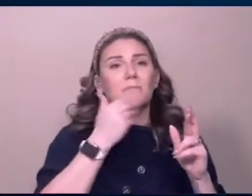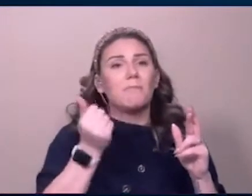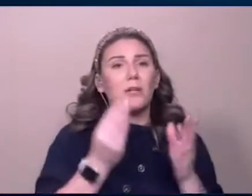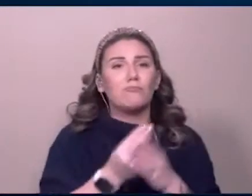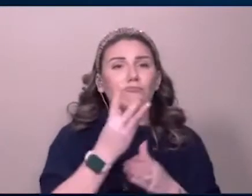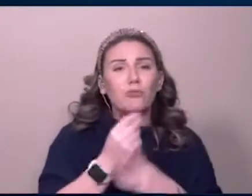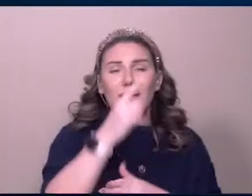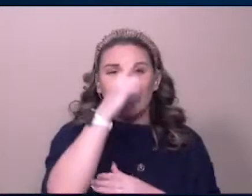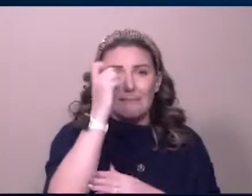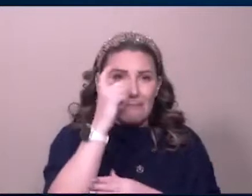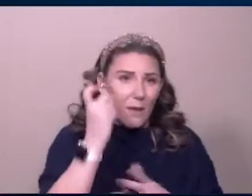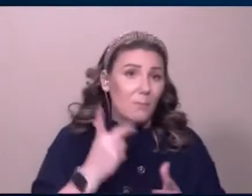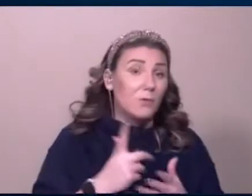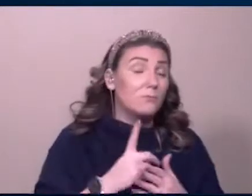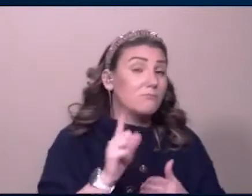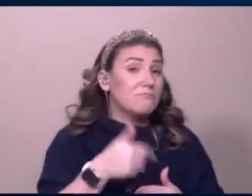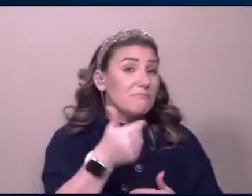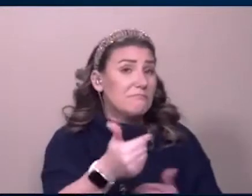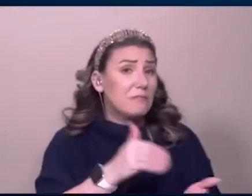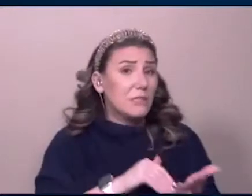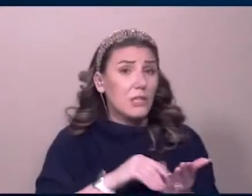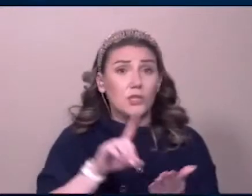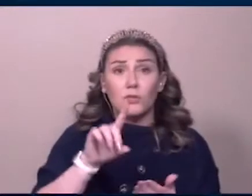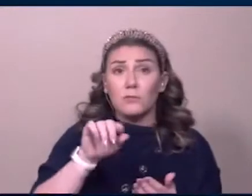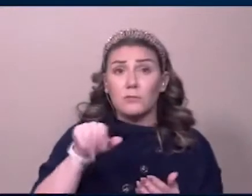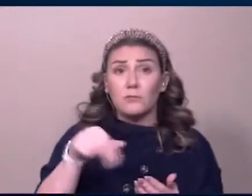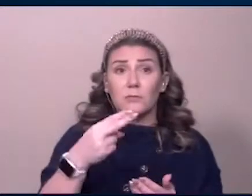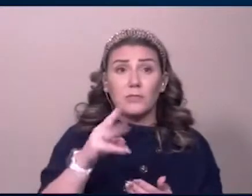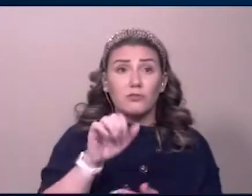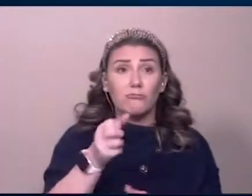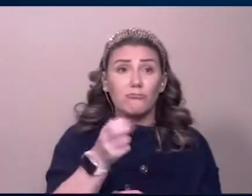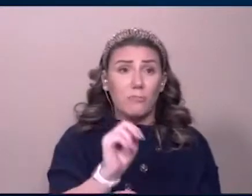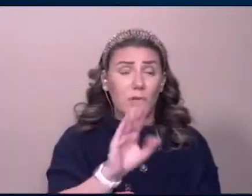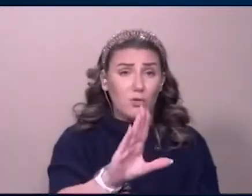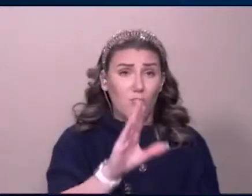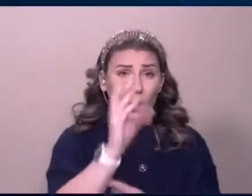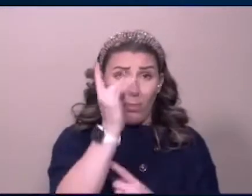summer. I don't know, Dr. Dishman, what are your thoughts?